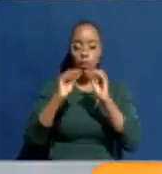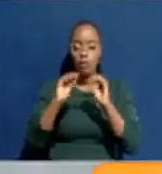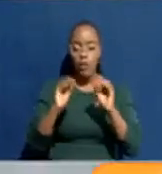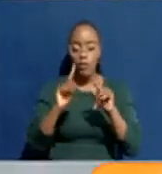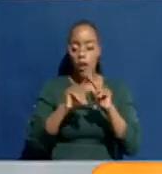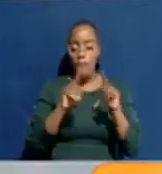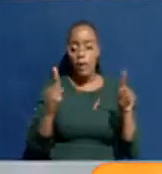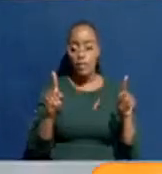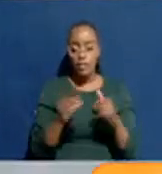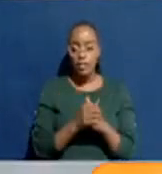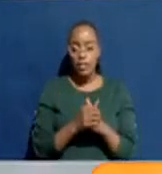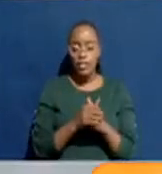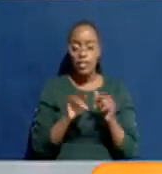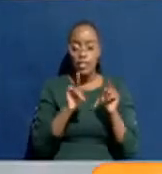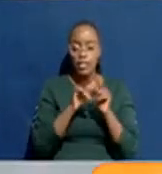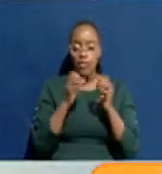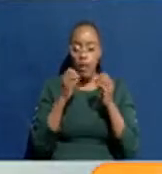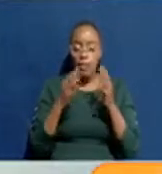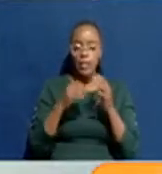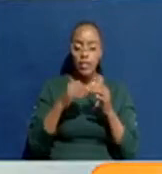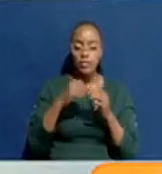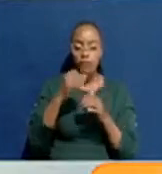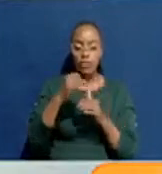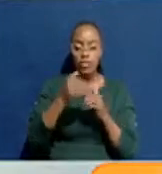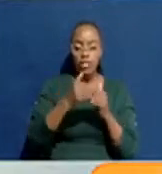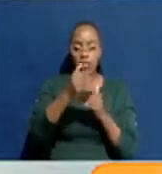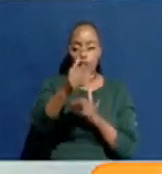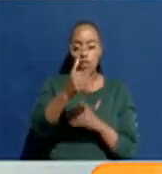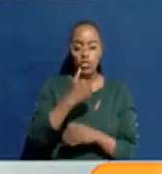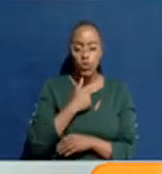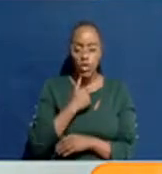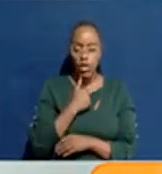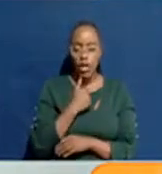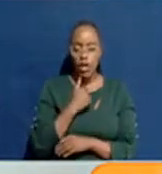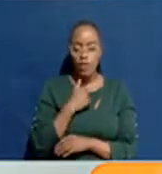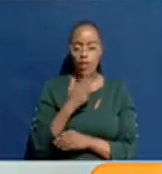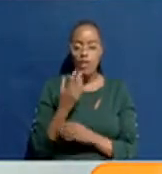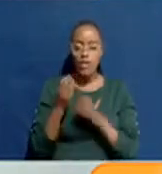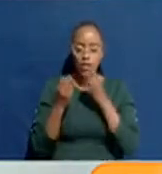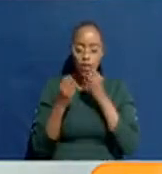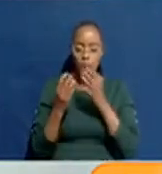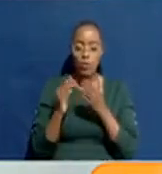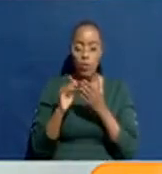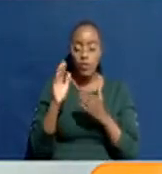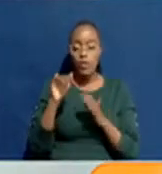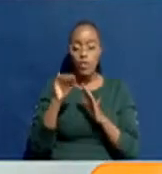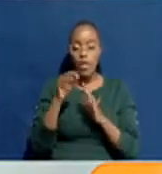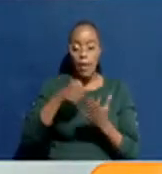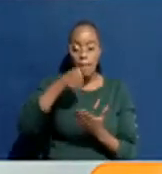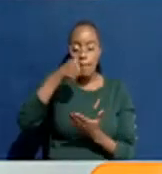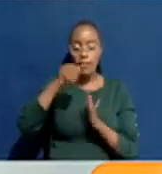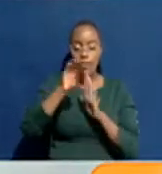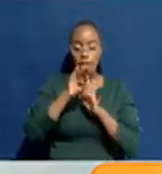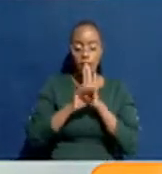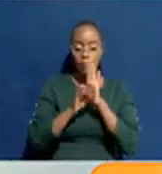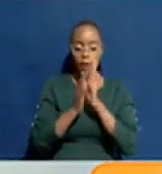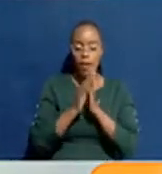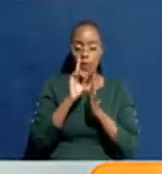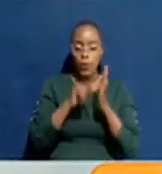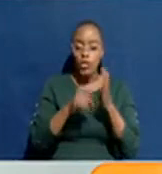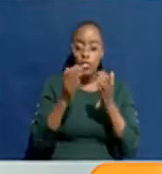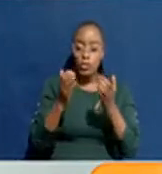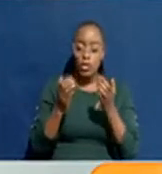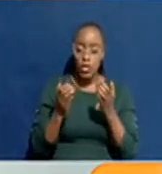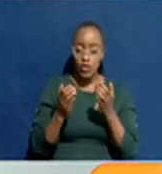course, still many days ahead of us to really get into the details of the budget statement and what it will mean